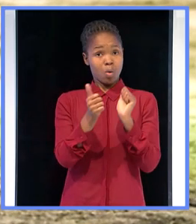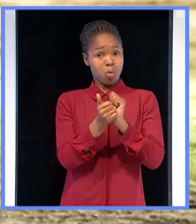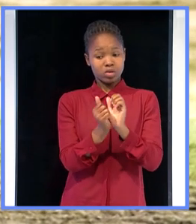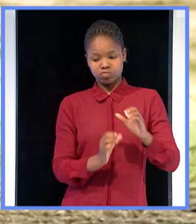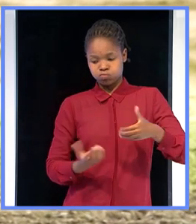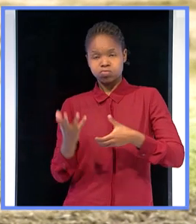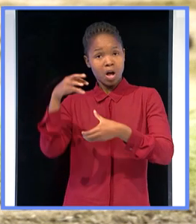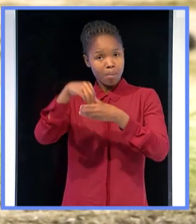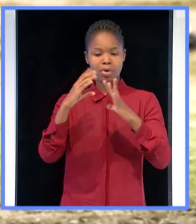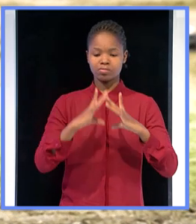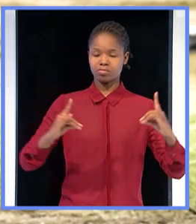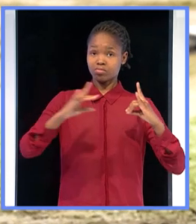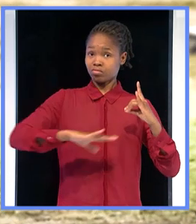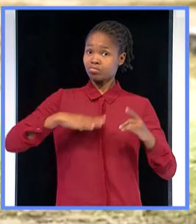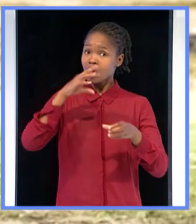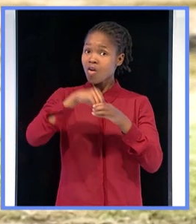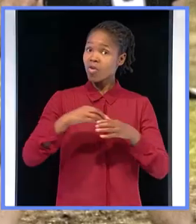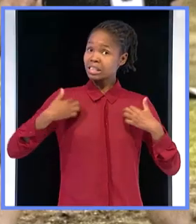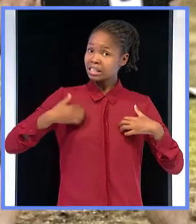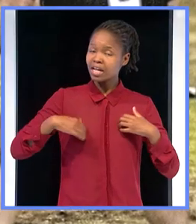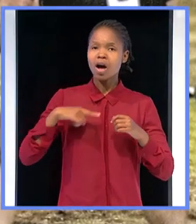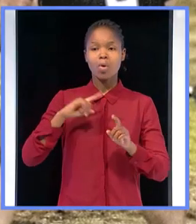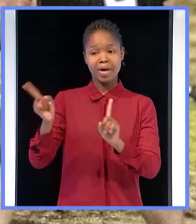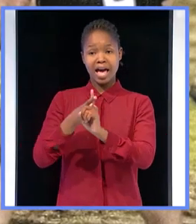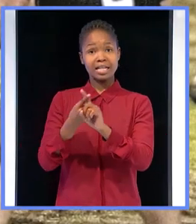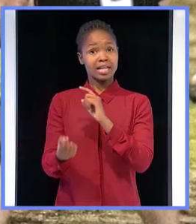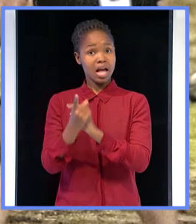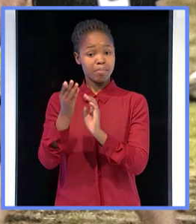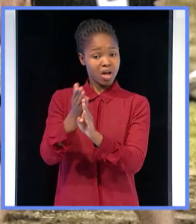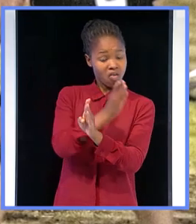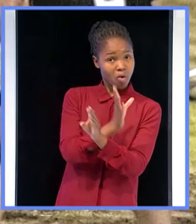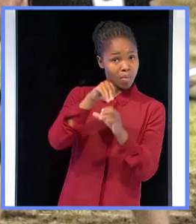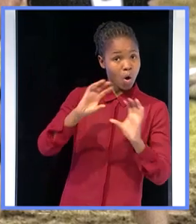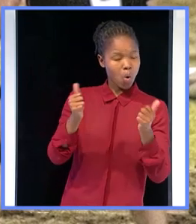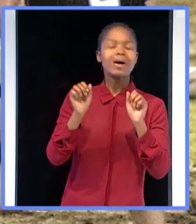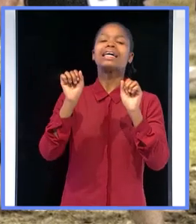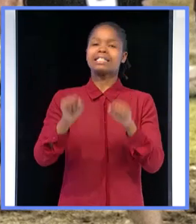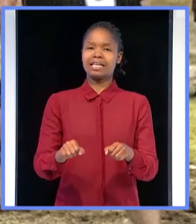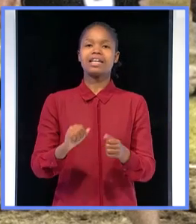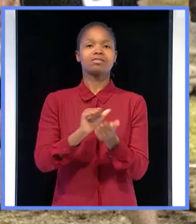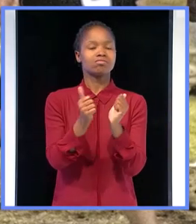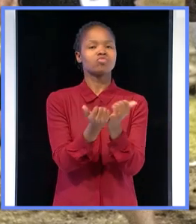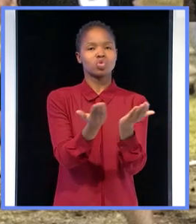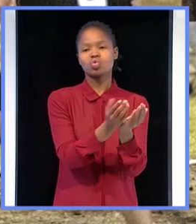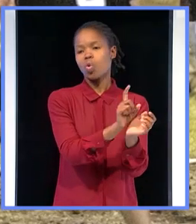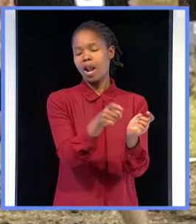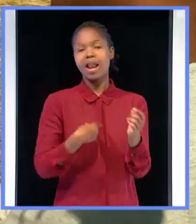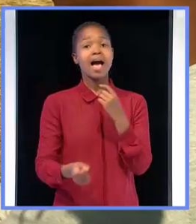We are on a rugby field today. Did you play rugby before the accident? Yes. Before the accident, I was playing for schools because at that stage I was turning